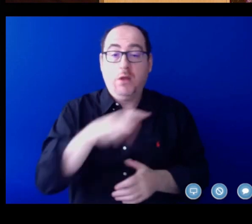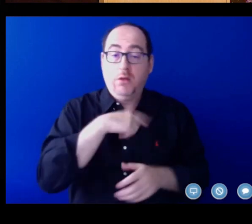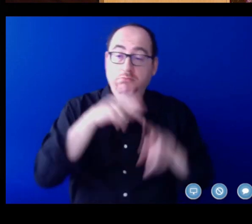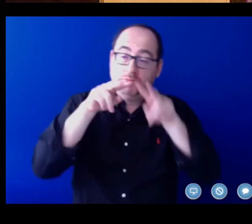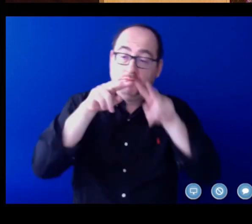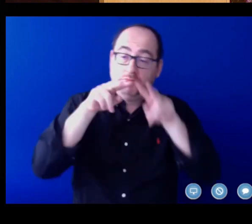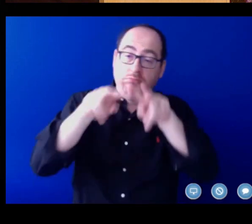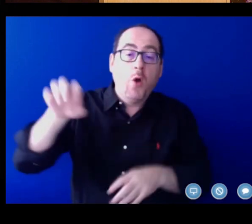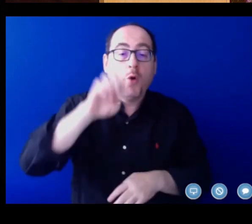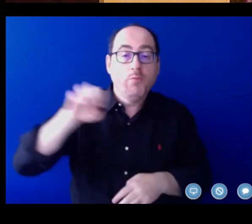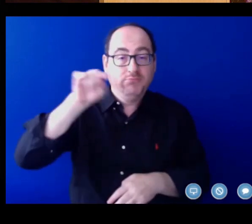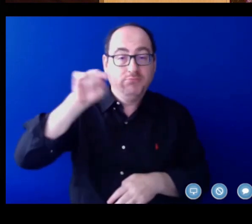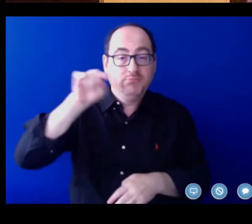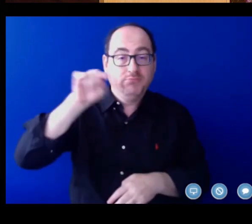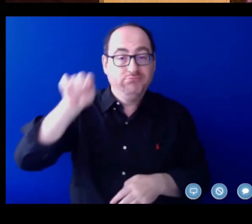If we zero in on Europe,